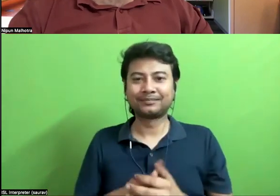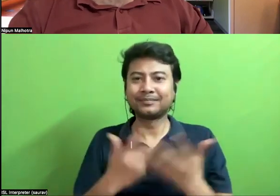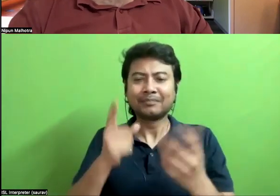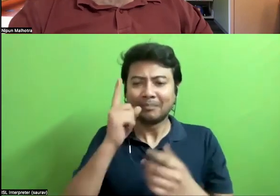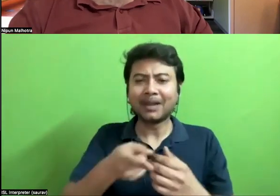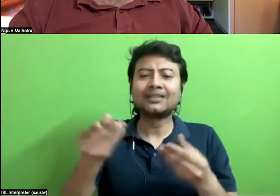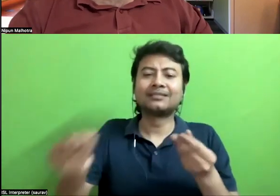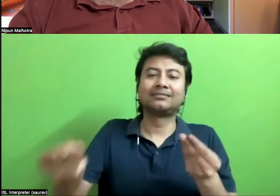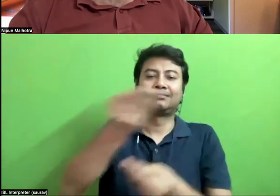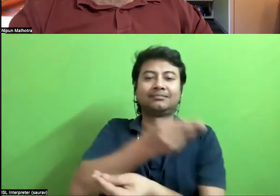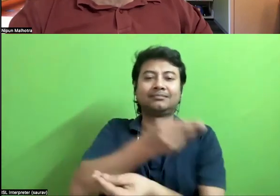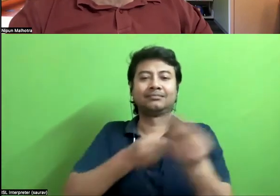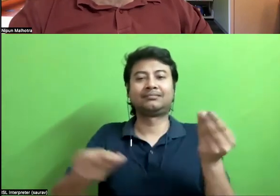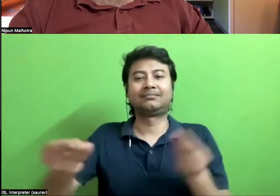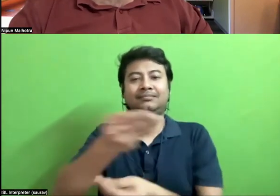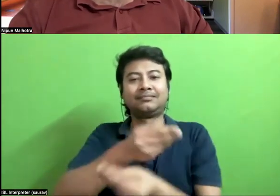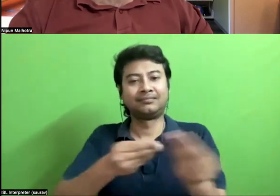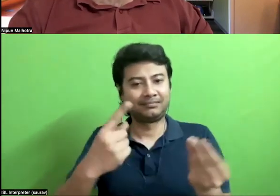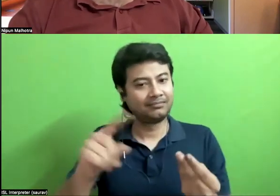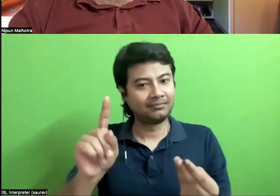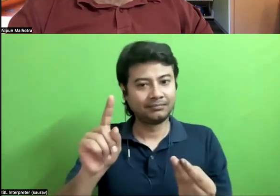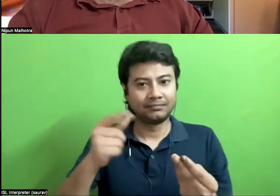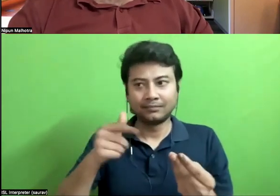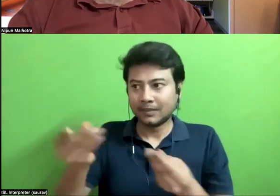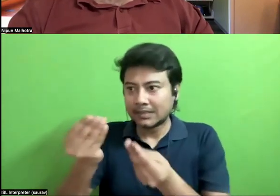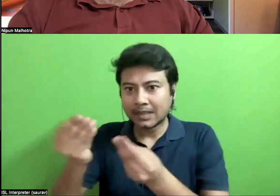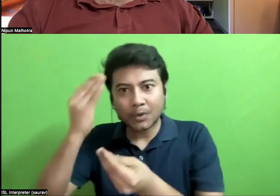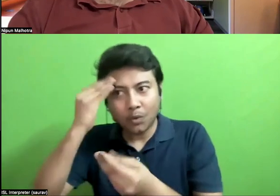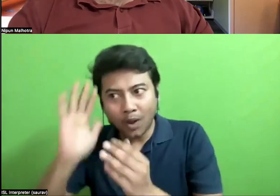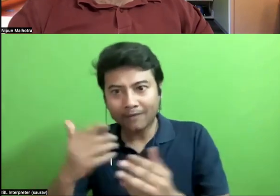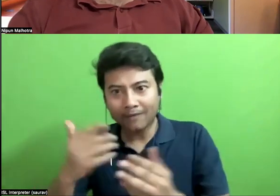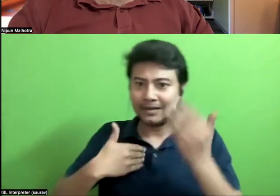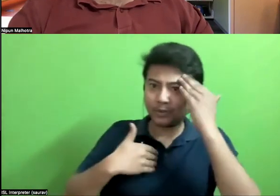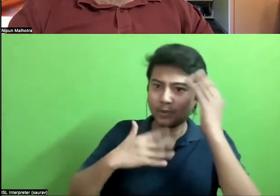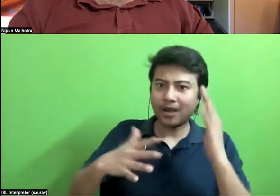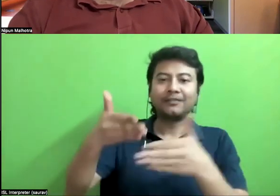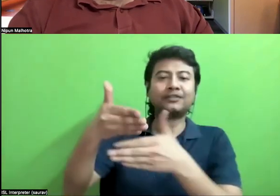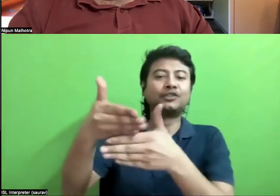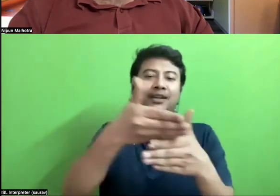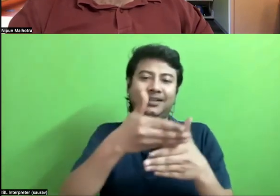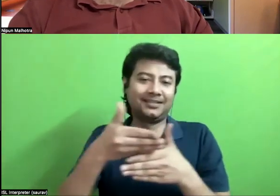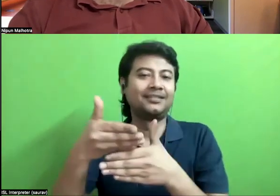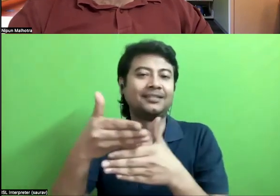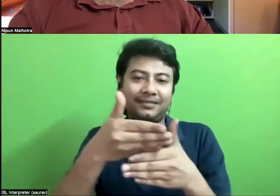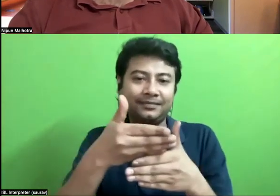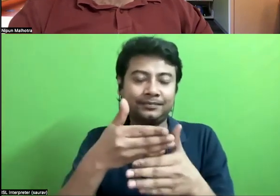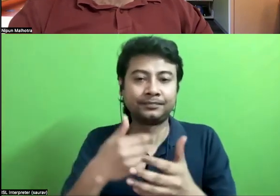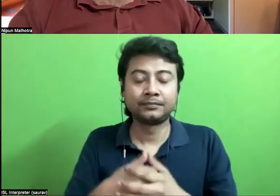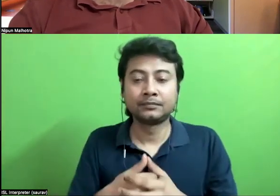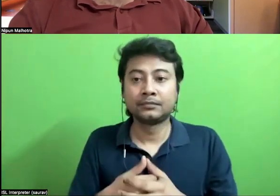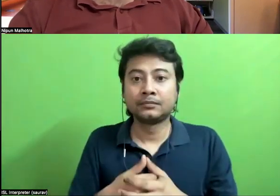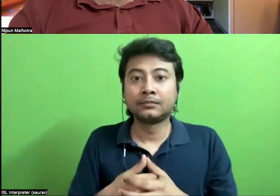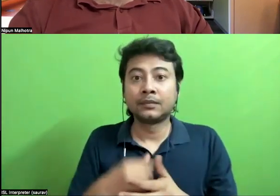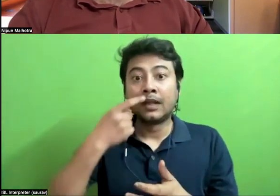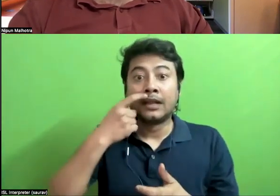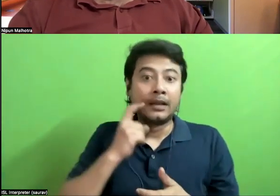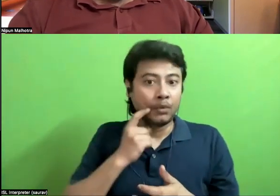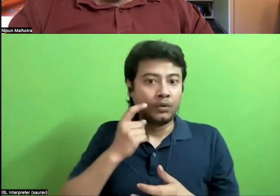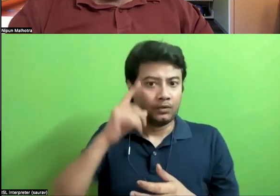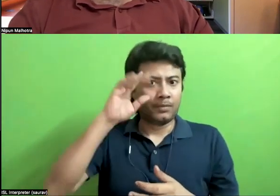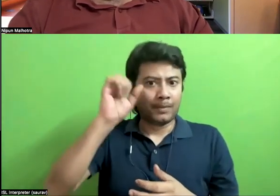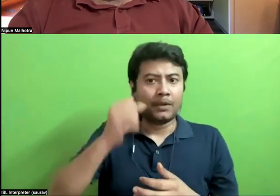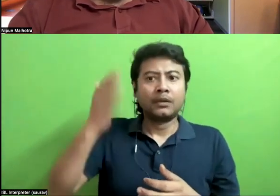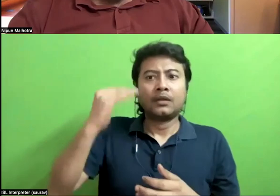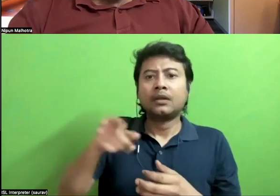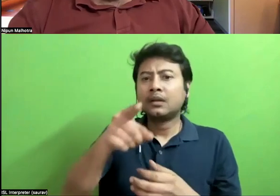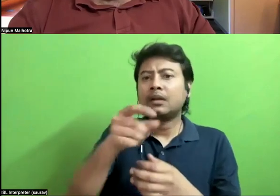when it comes to inclusion in that sense. Because I remember, for example, when I was speaking with Jija, in